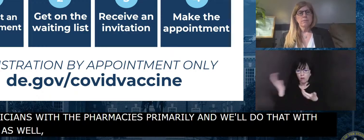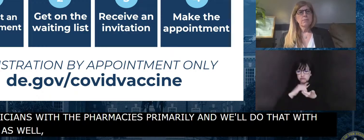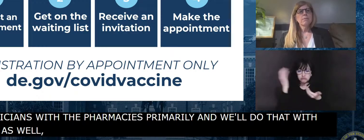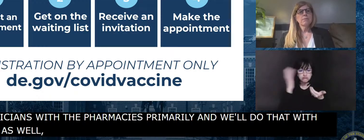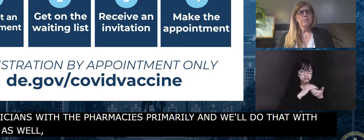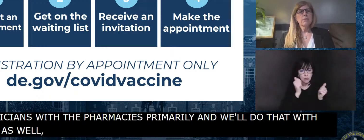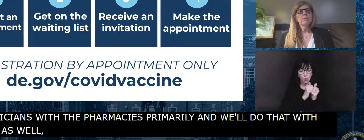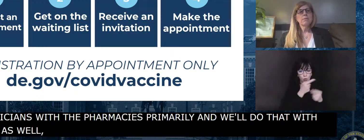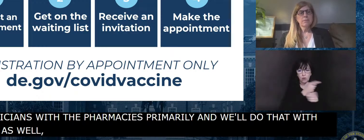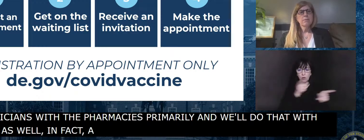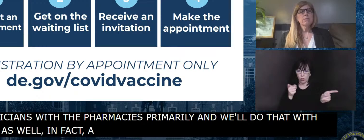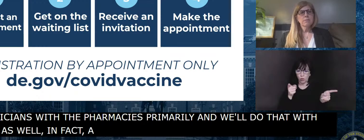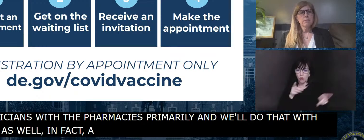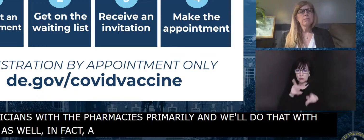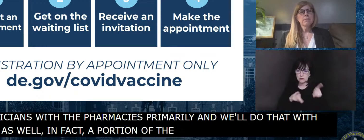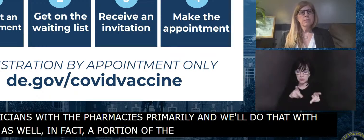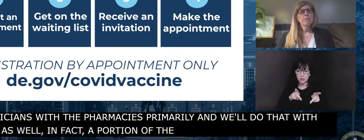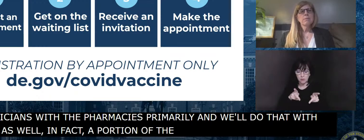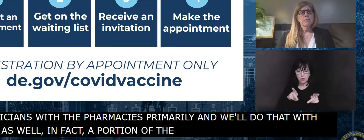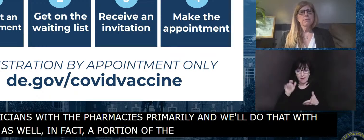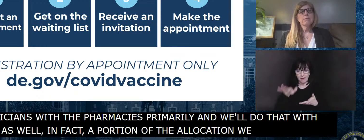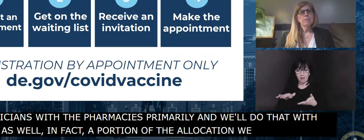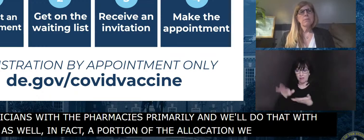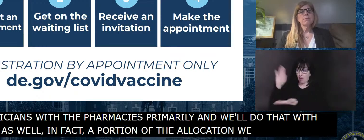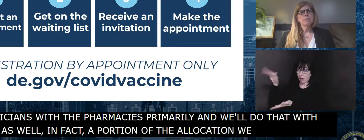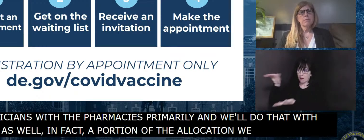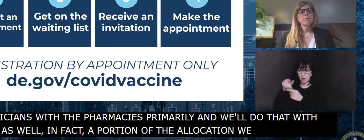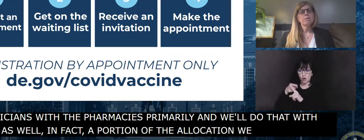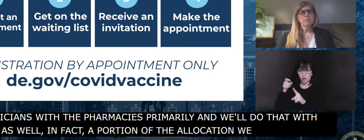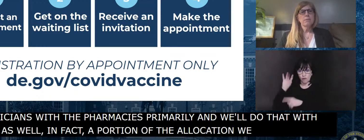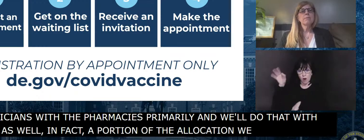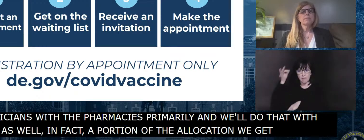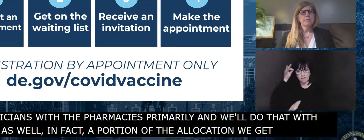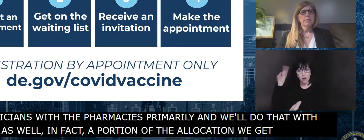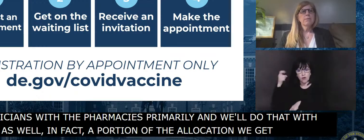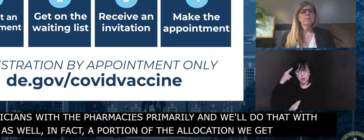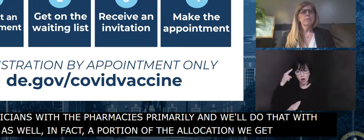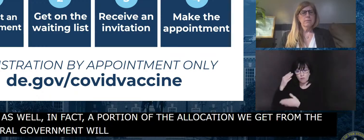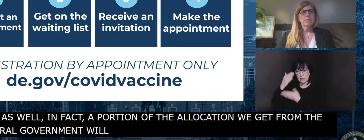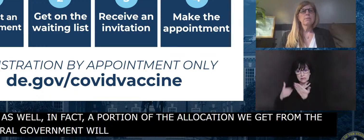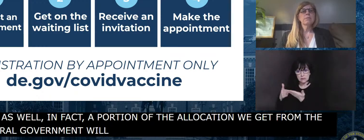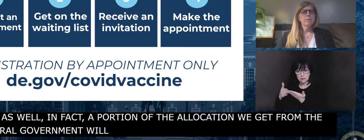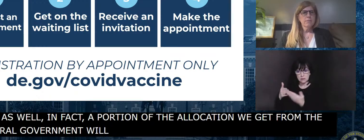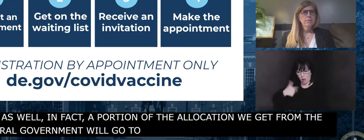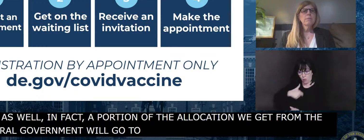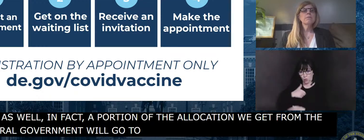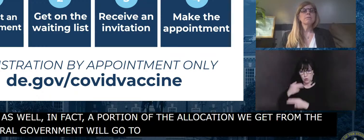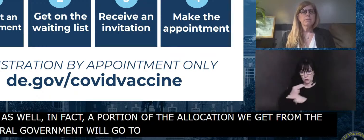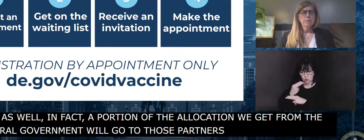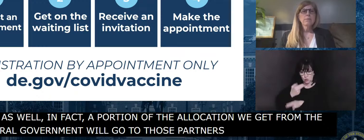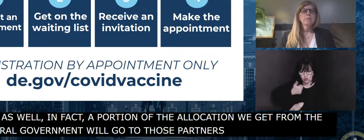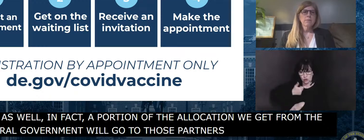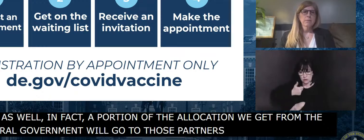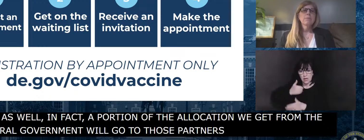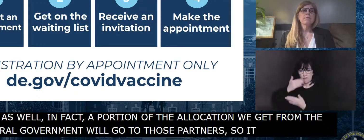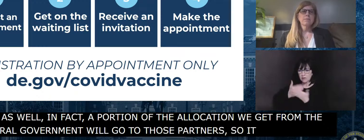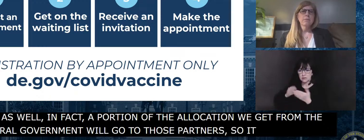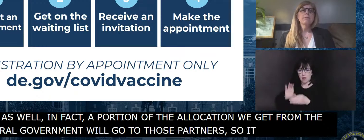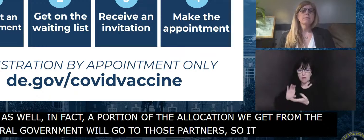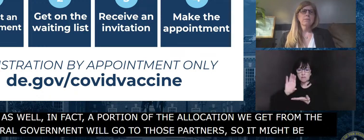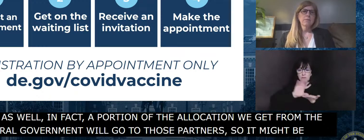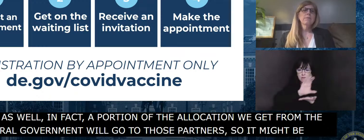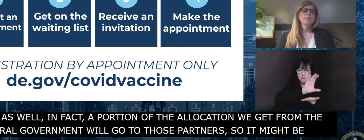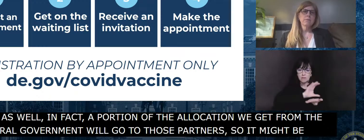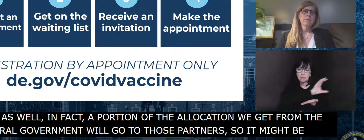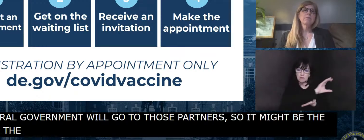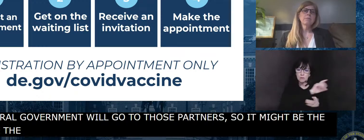of the allocation we get from the federal government will go to those partners. And so it might be the case the best way to get a